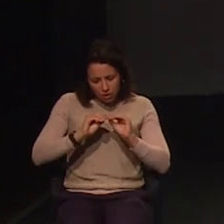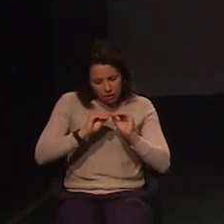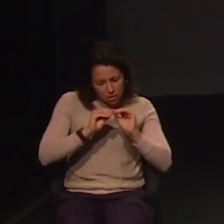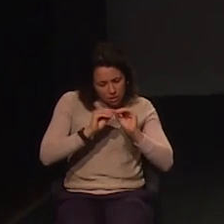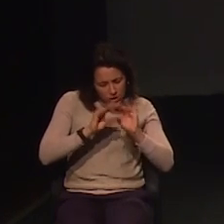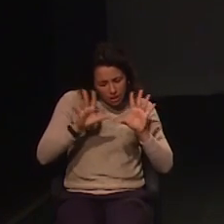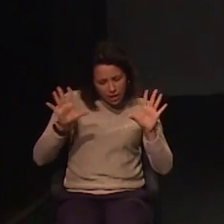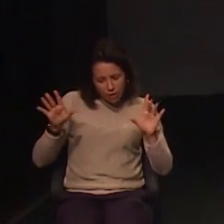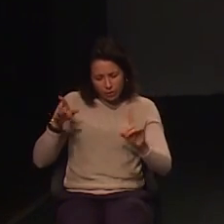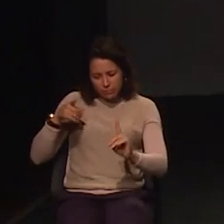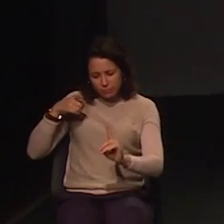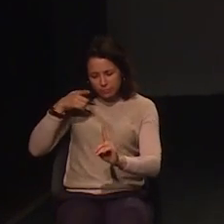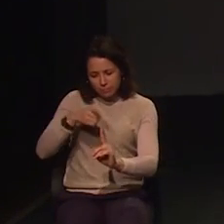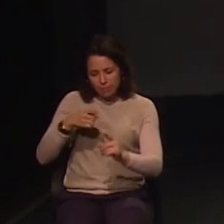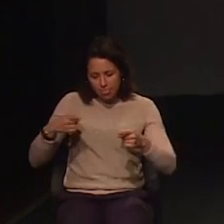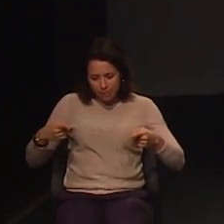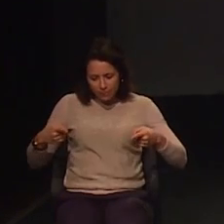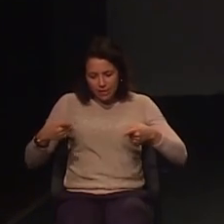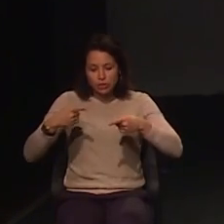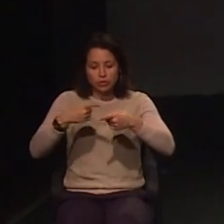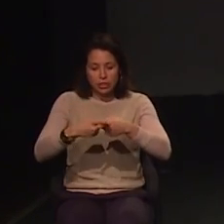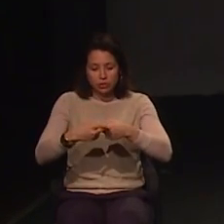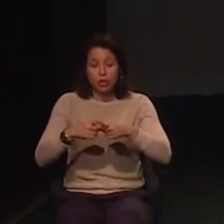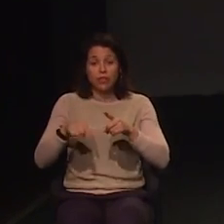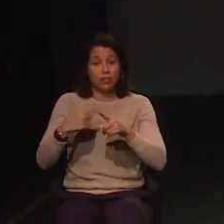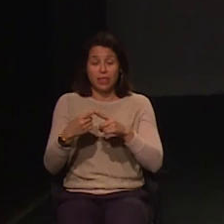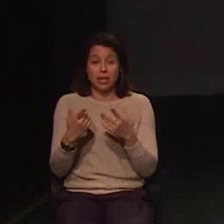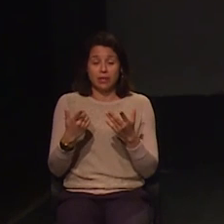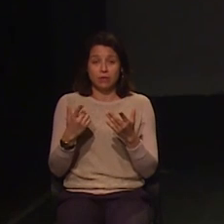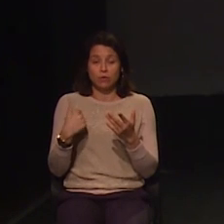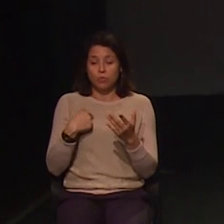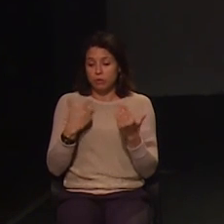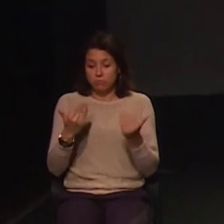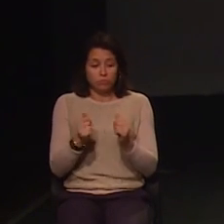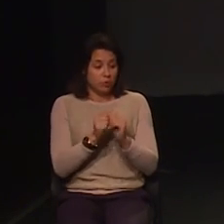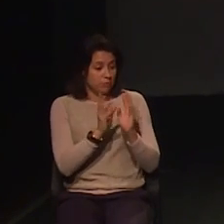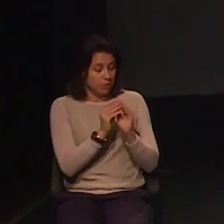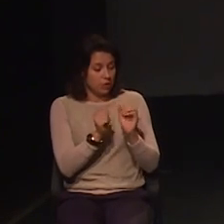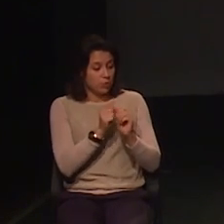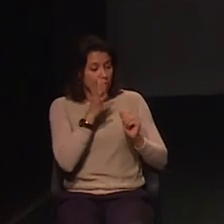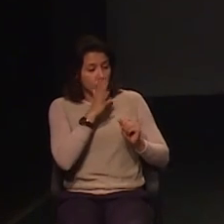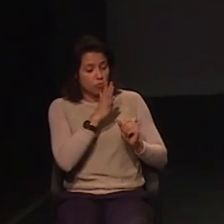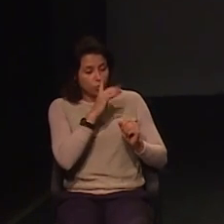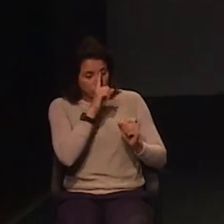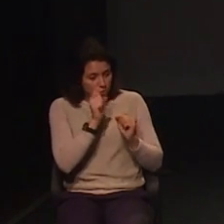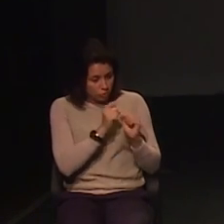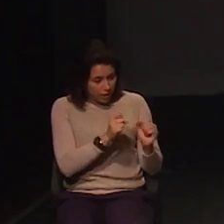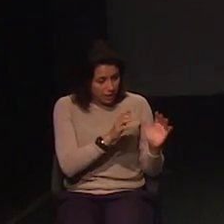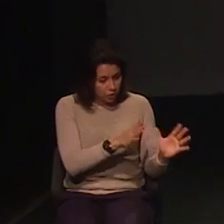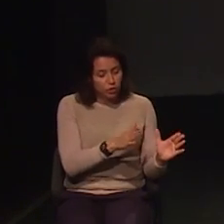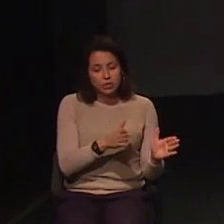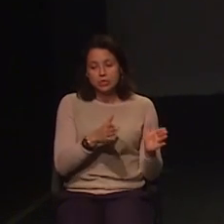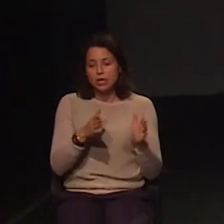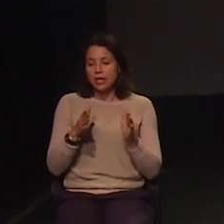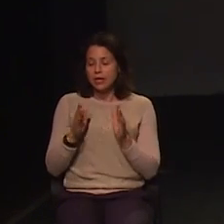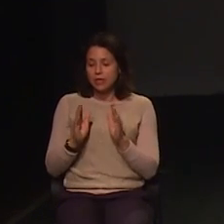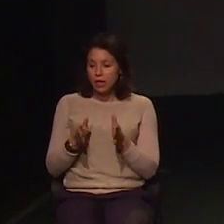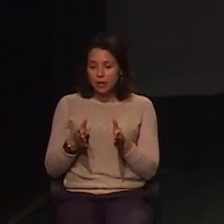us to meetings with the Center for Rural Strategies, reading Hillbilly Elegy, although people say that that's not really great anymore.